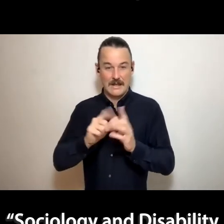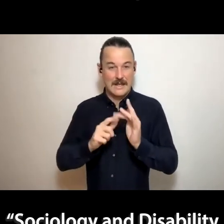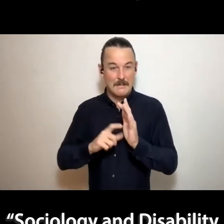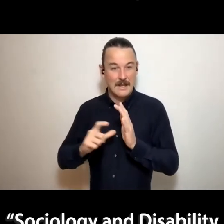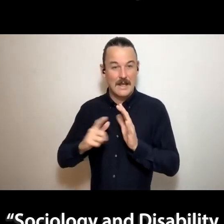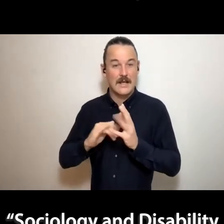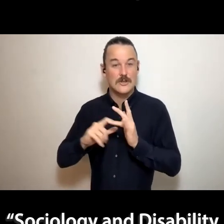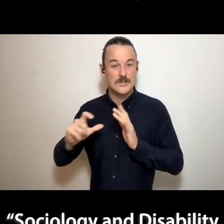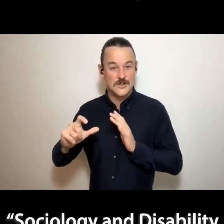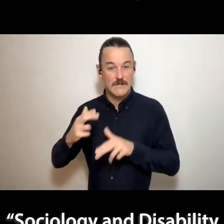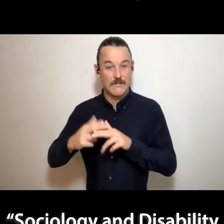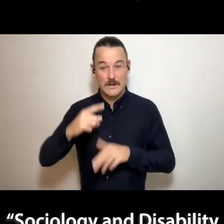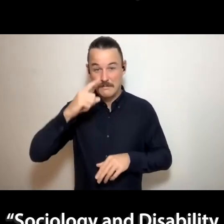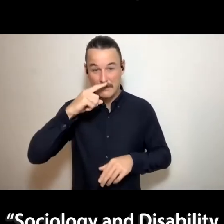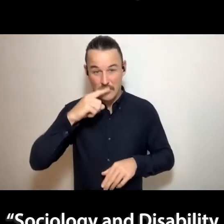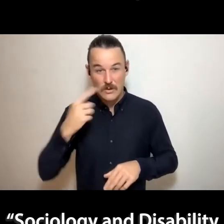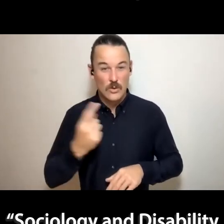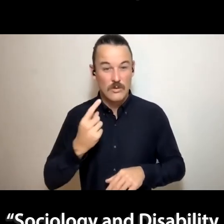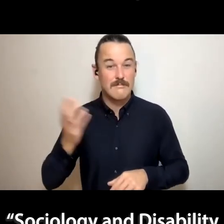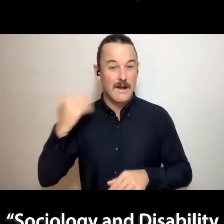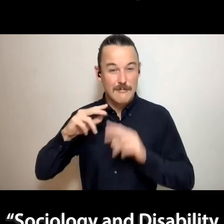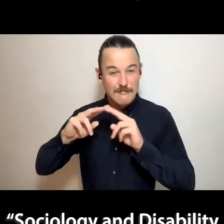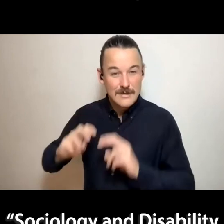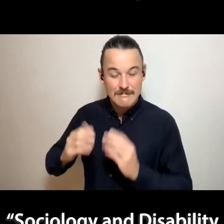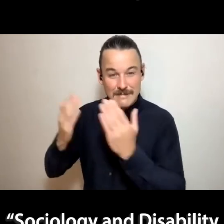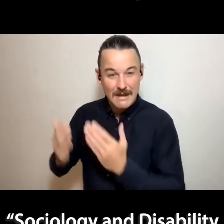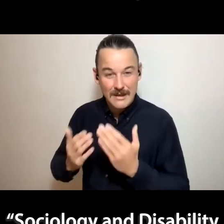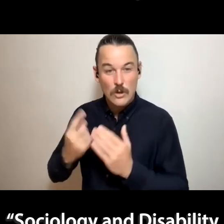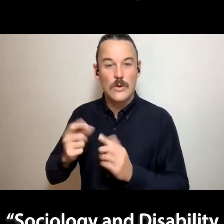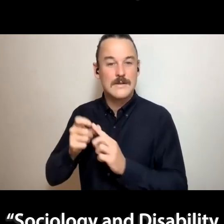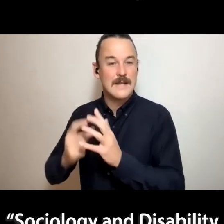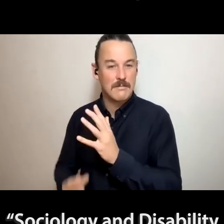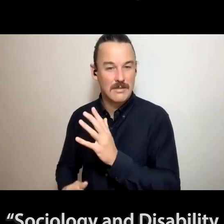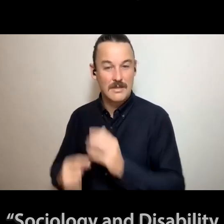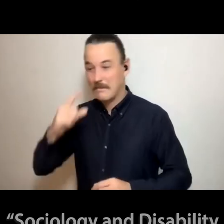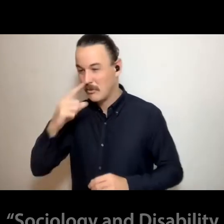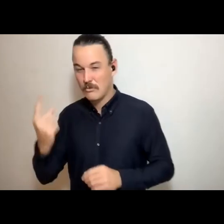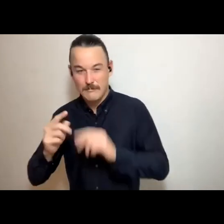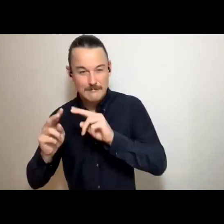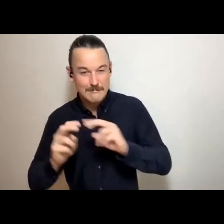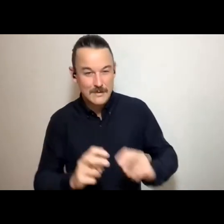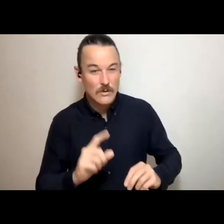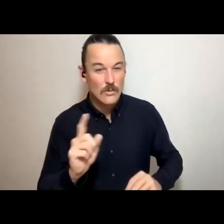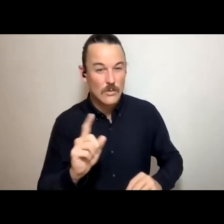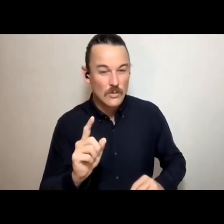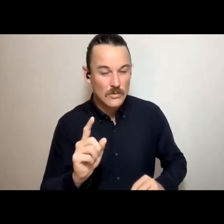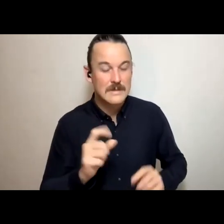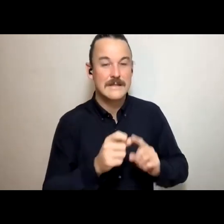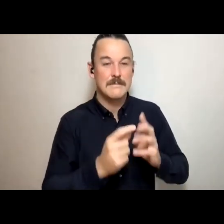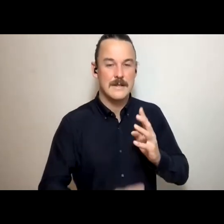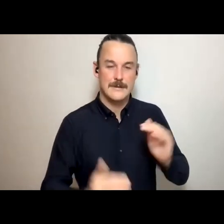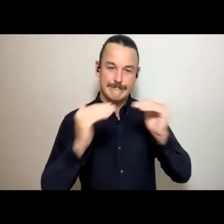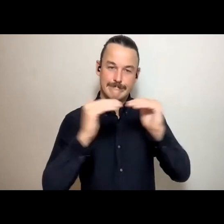people with who are engaging in issues of disability justice. Before we begin today, I would like